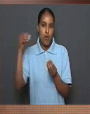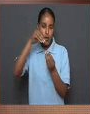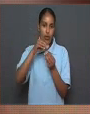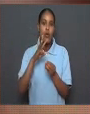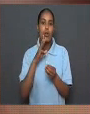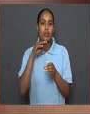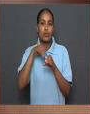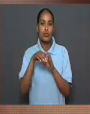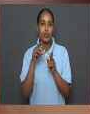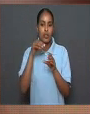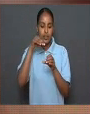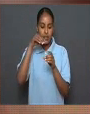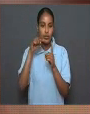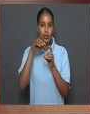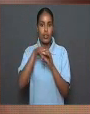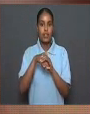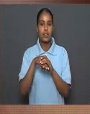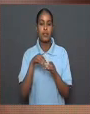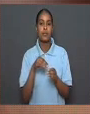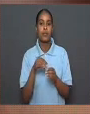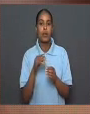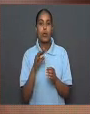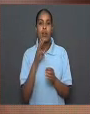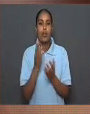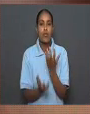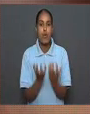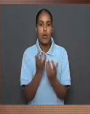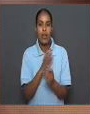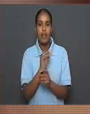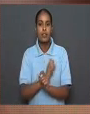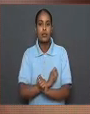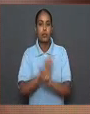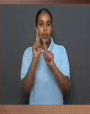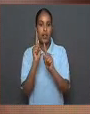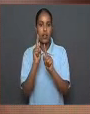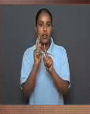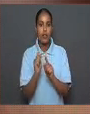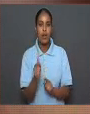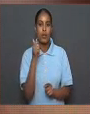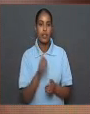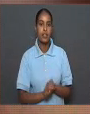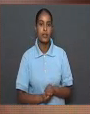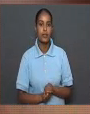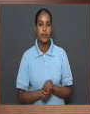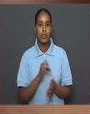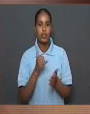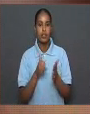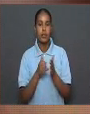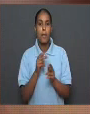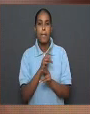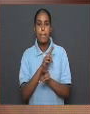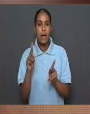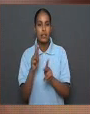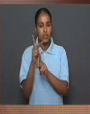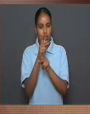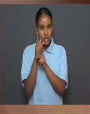water into it. The water will boil and splash violently. It is much safer